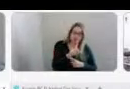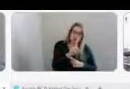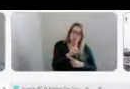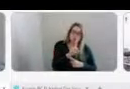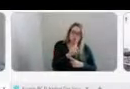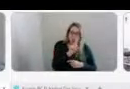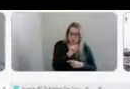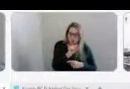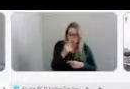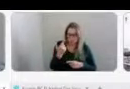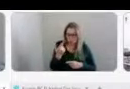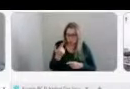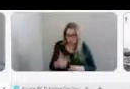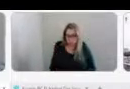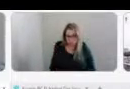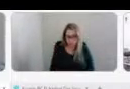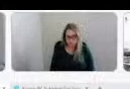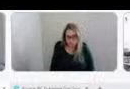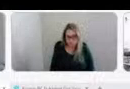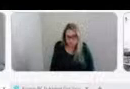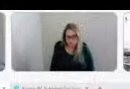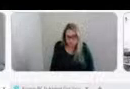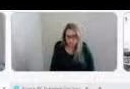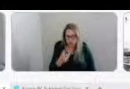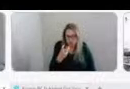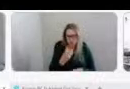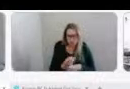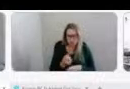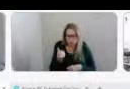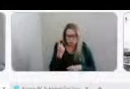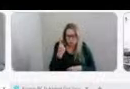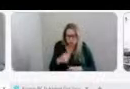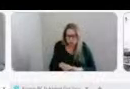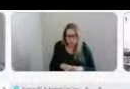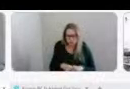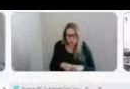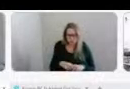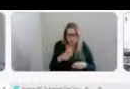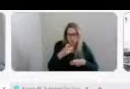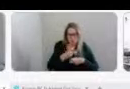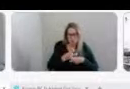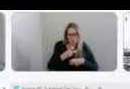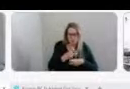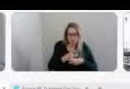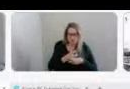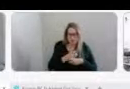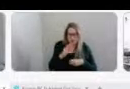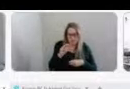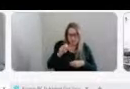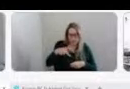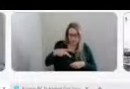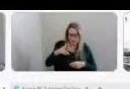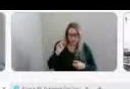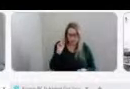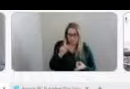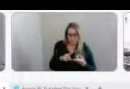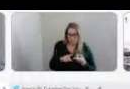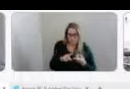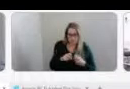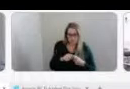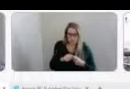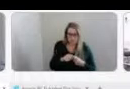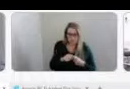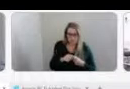that are heavily demographic and they need not be i know it's very difficult to actually redraw the maps to make them less of a packed